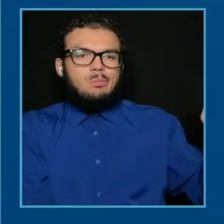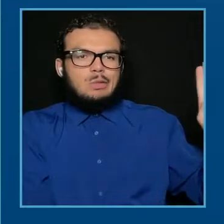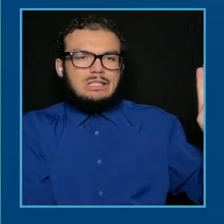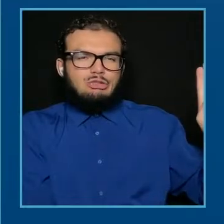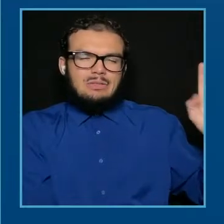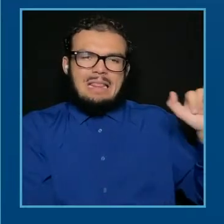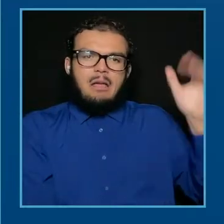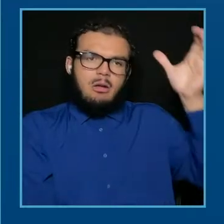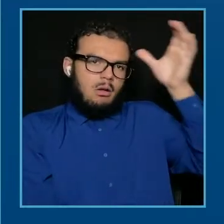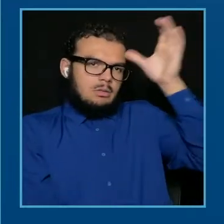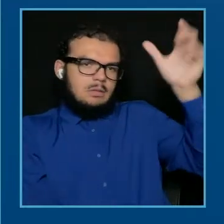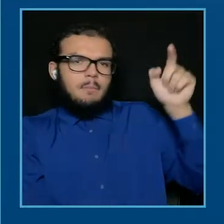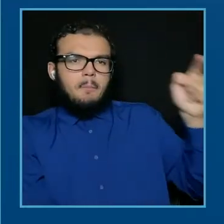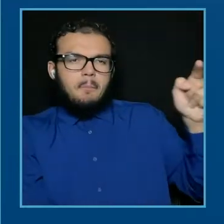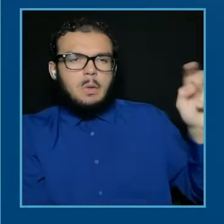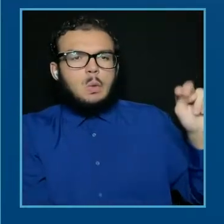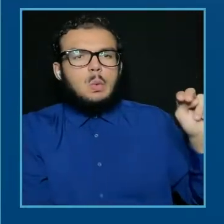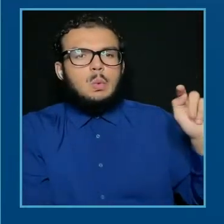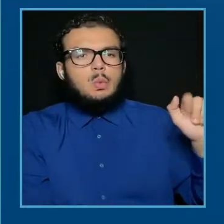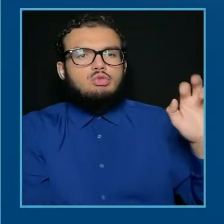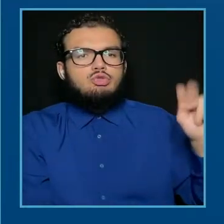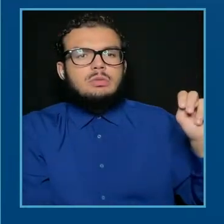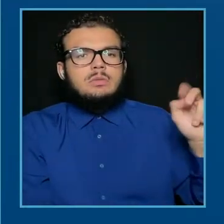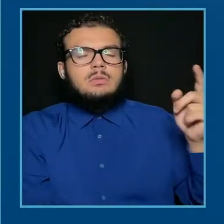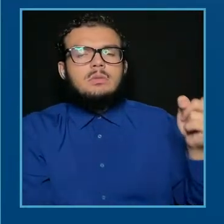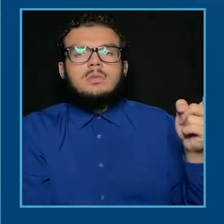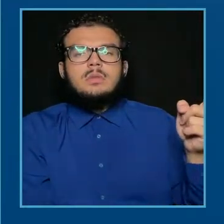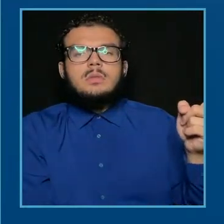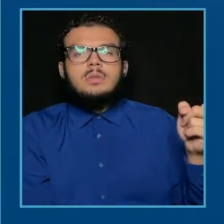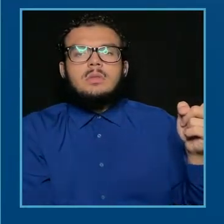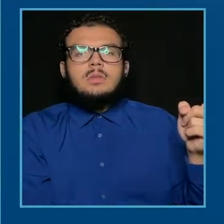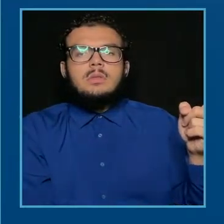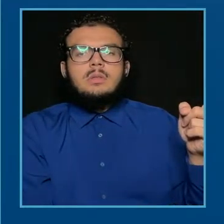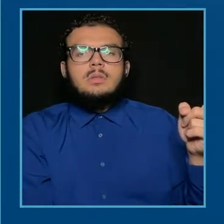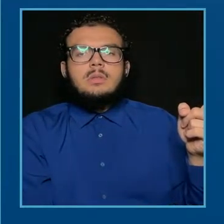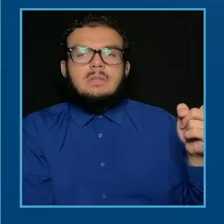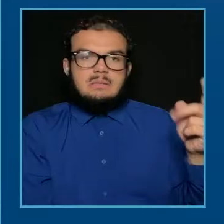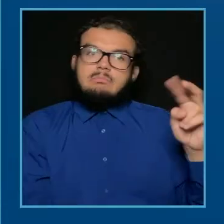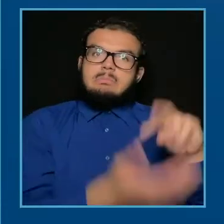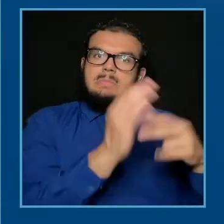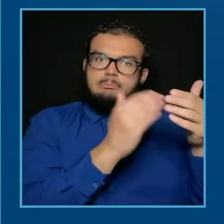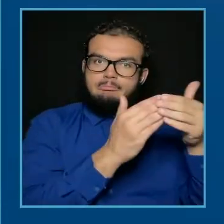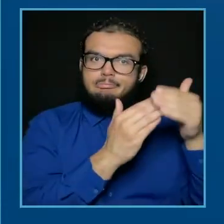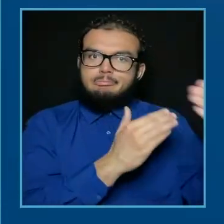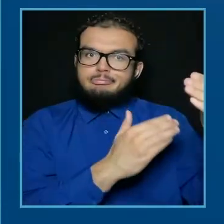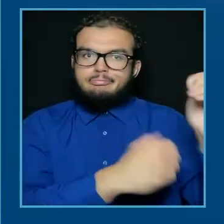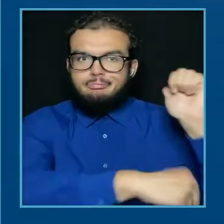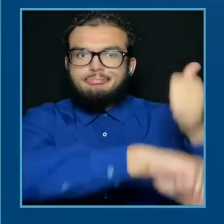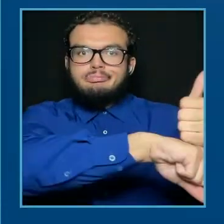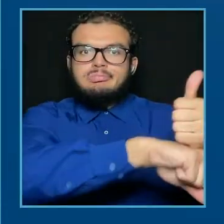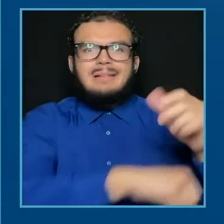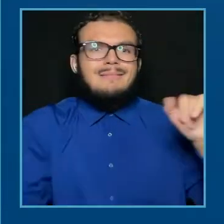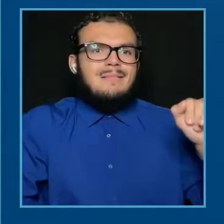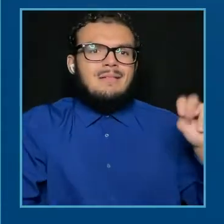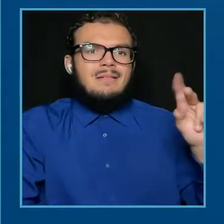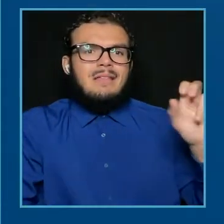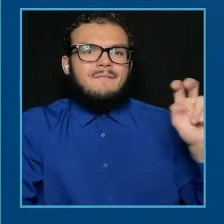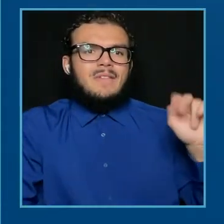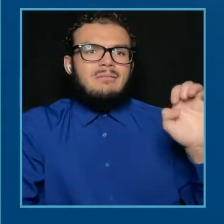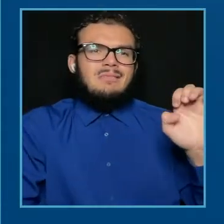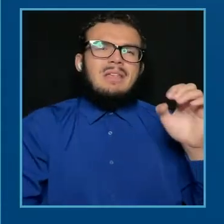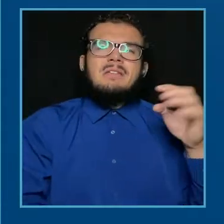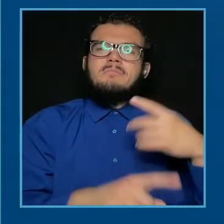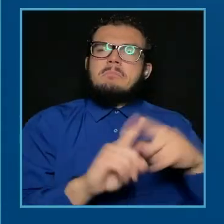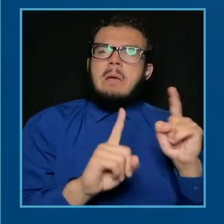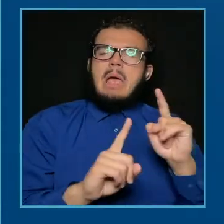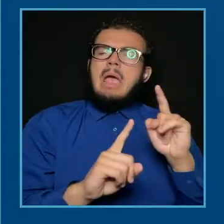is that, it is indefinite, but your rules actually kind of bookend it